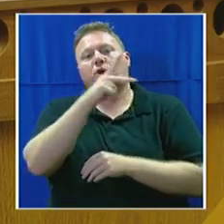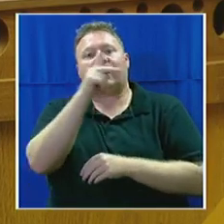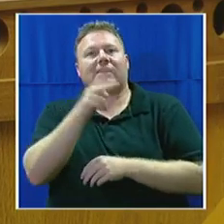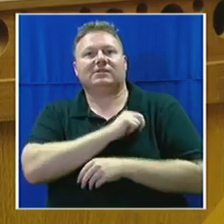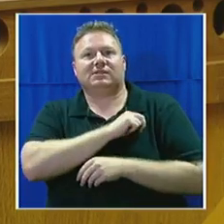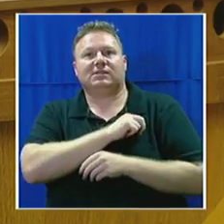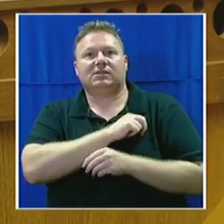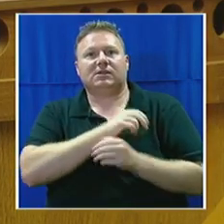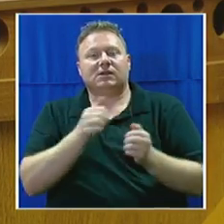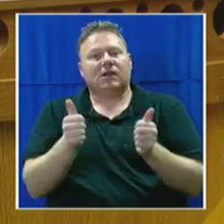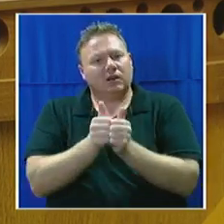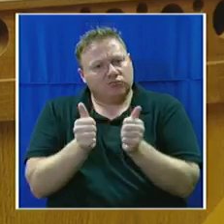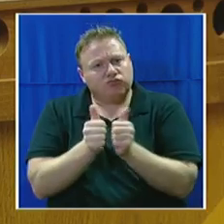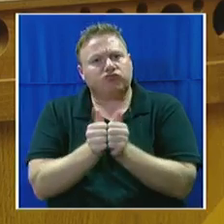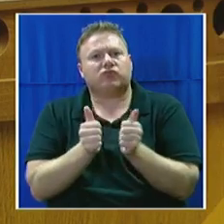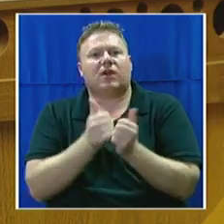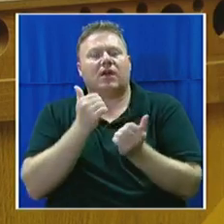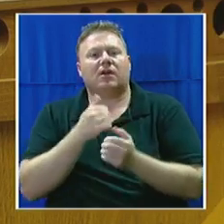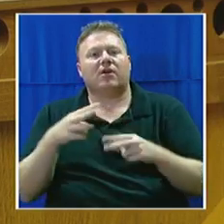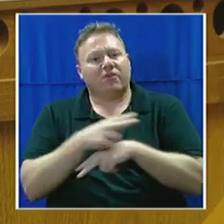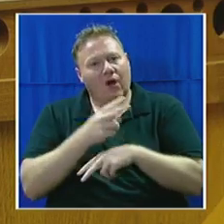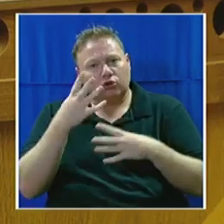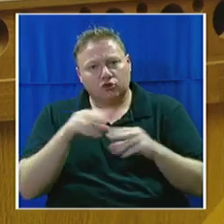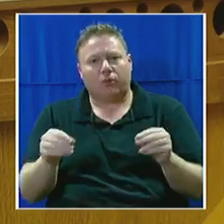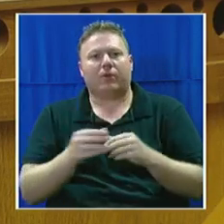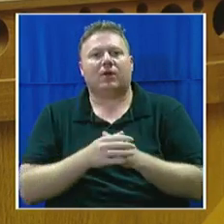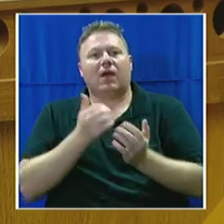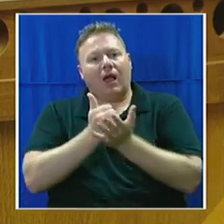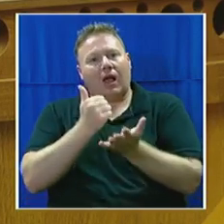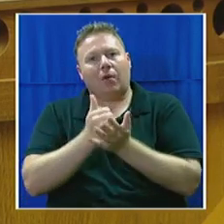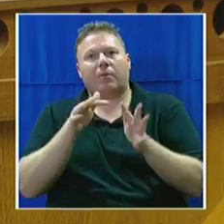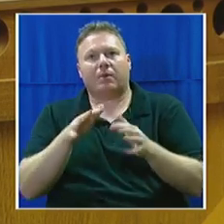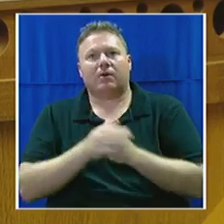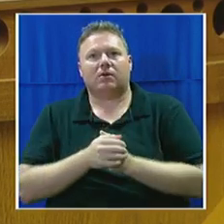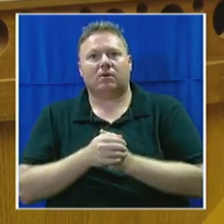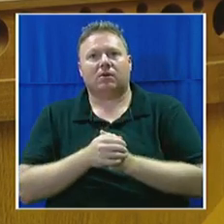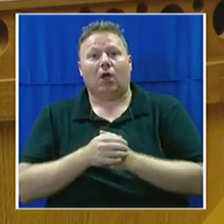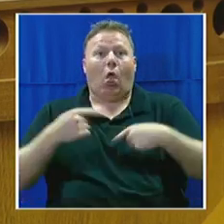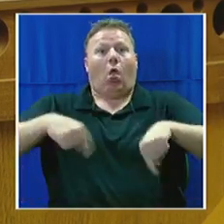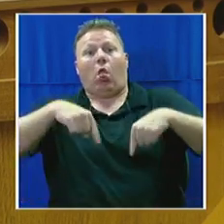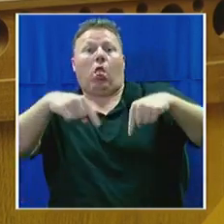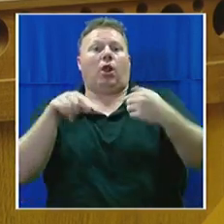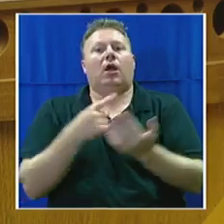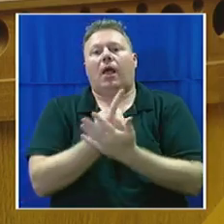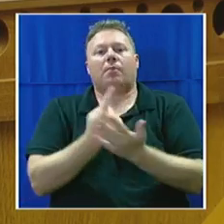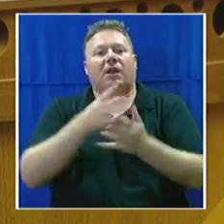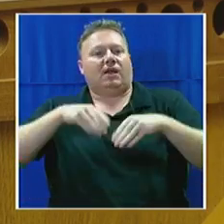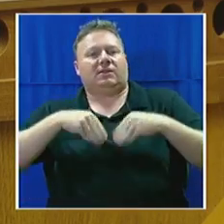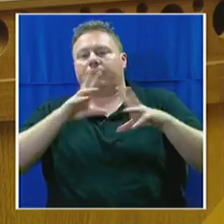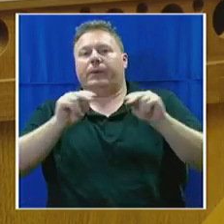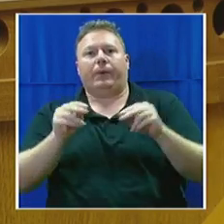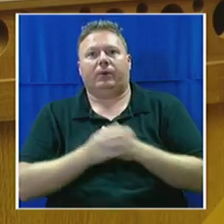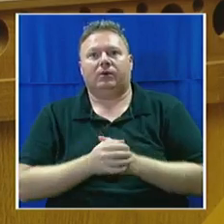shoulder to shoulder, confront this virus, assist our people, and run away from hysteria and the frenzy, because it's